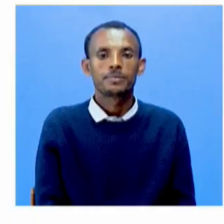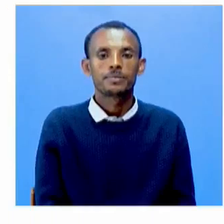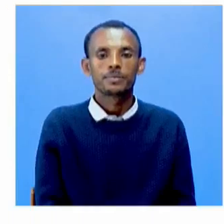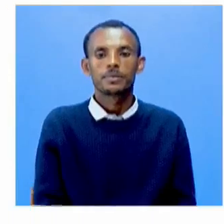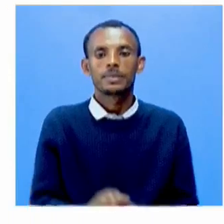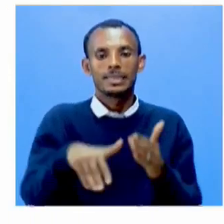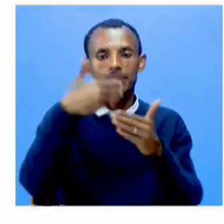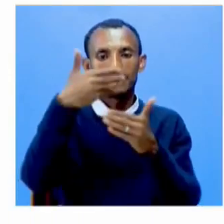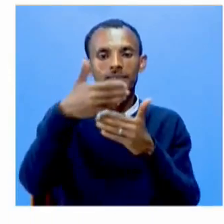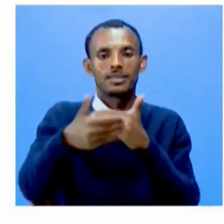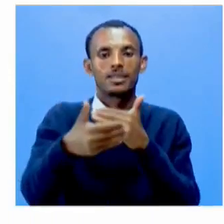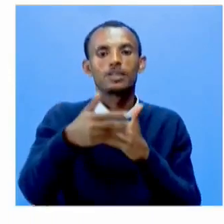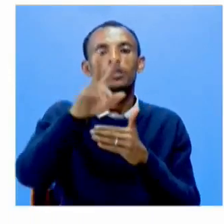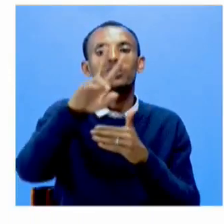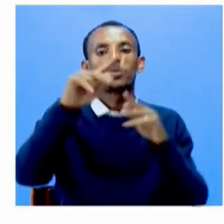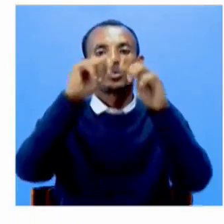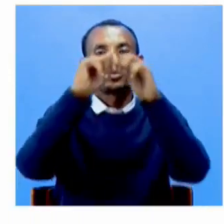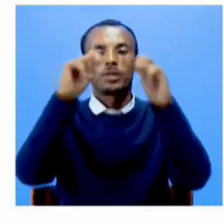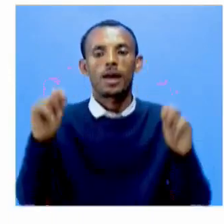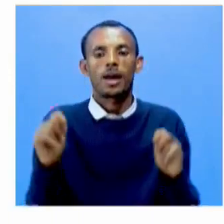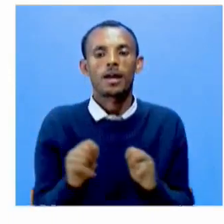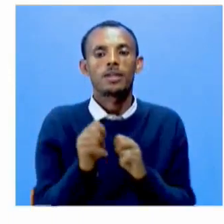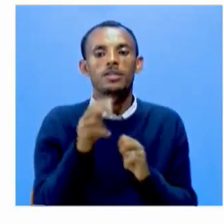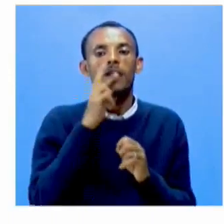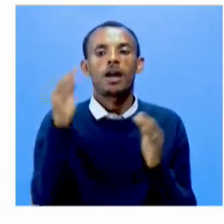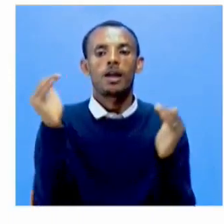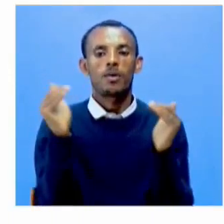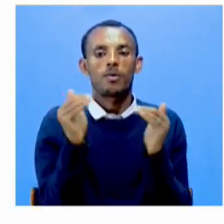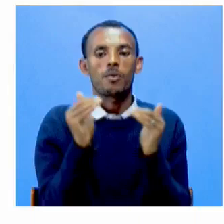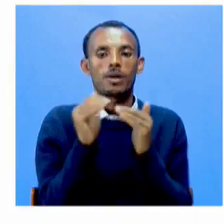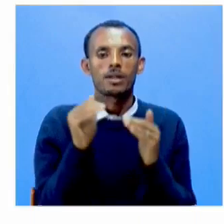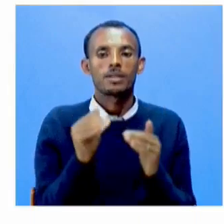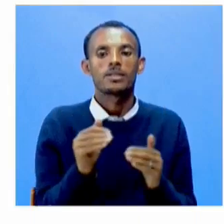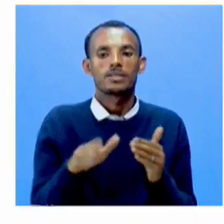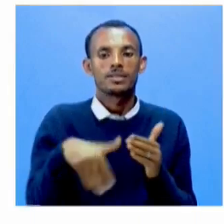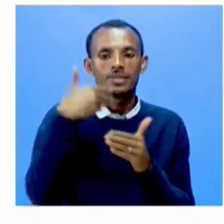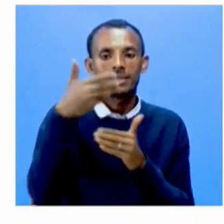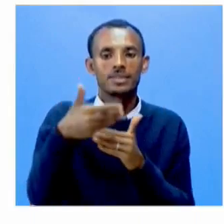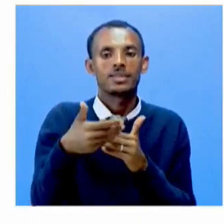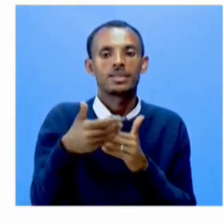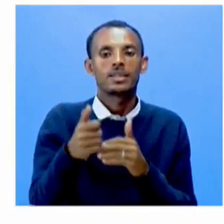then the 2 triangles are congruent. Then